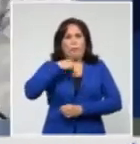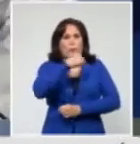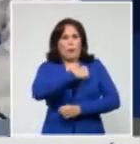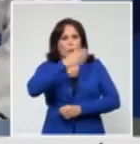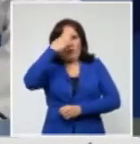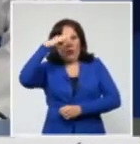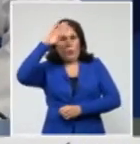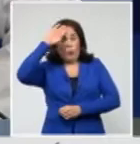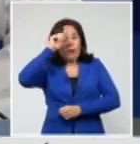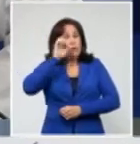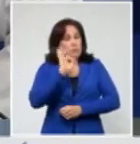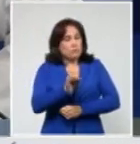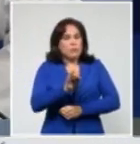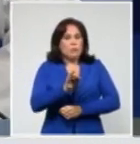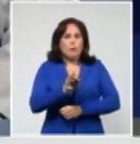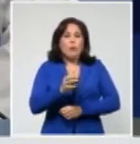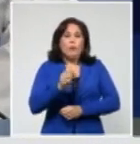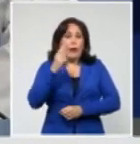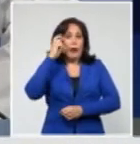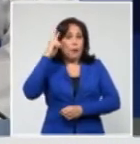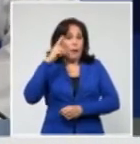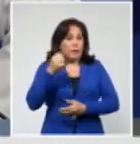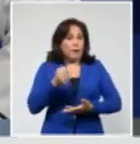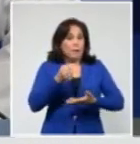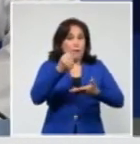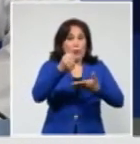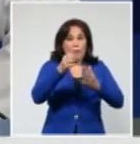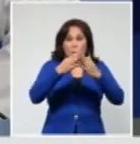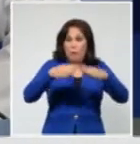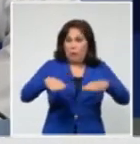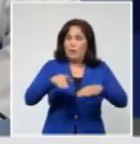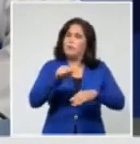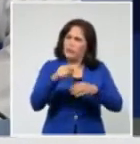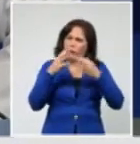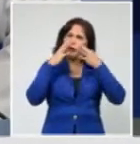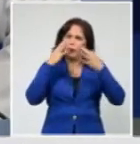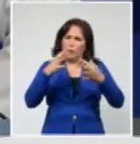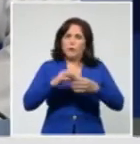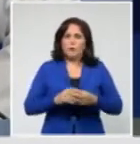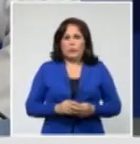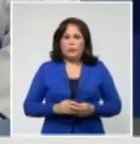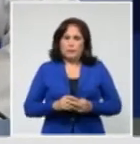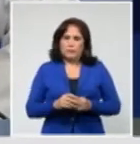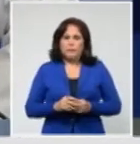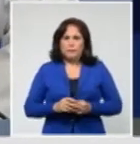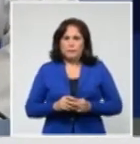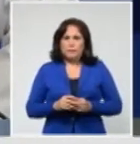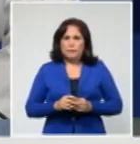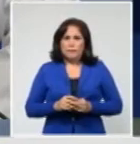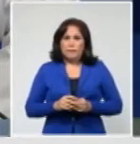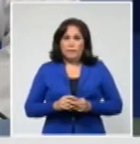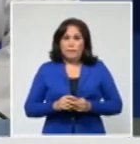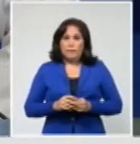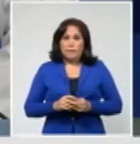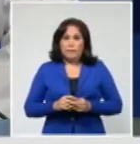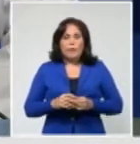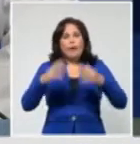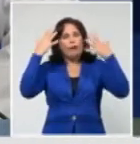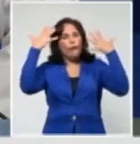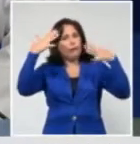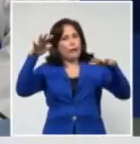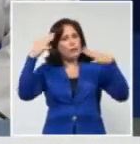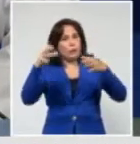We start today's press conference with the unfortunate news of the death of 2 people with COVID-19